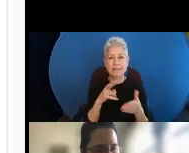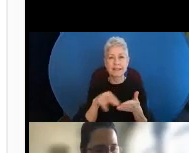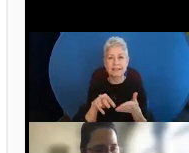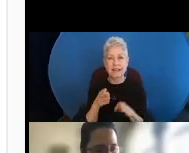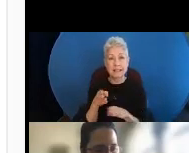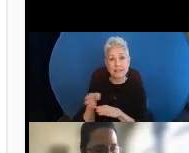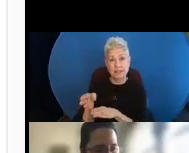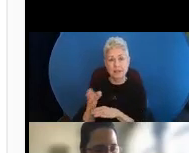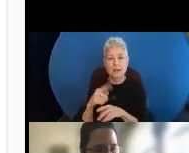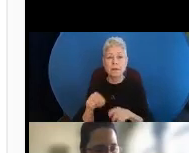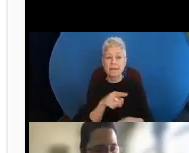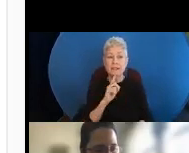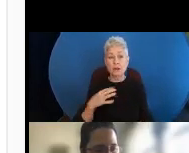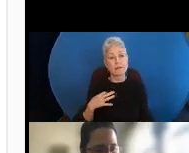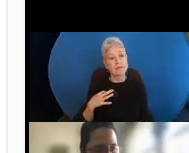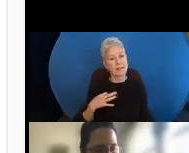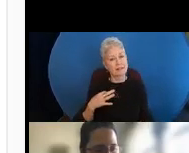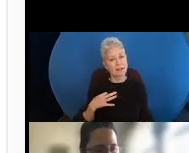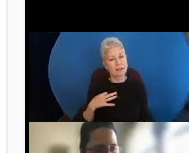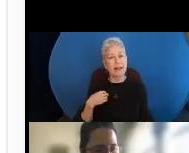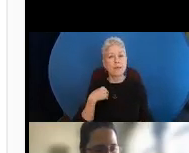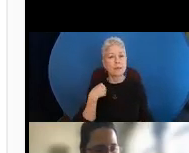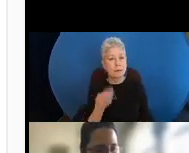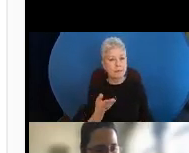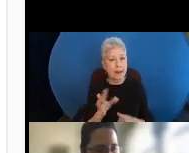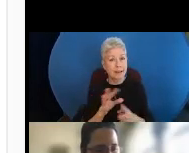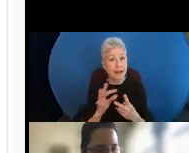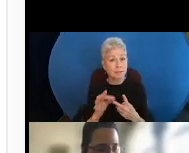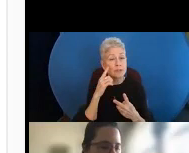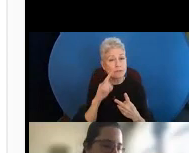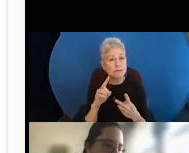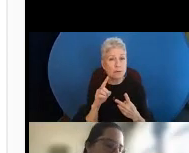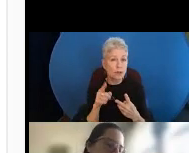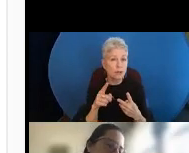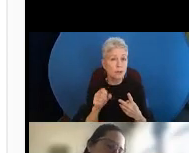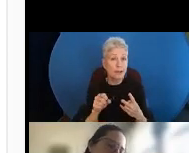are voluntary, and we provide an option for applicants to decline to state.